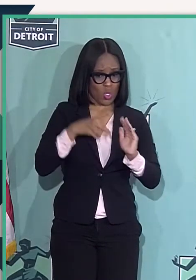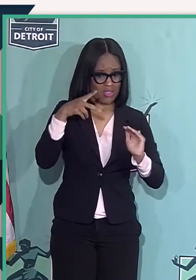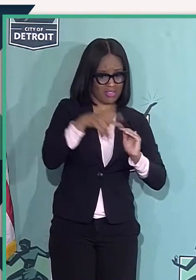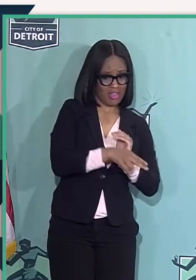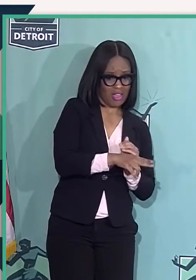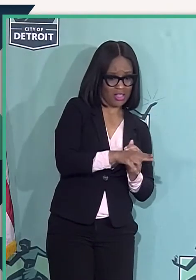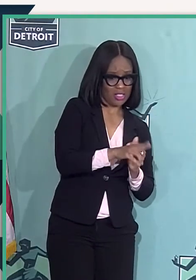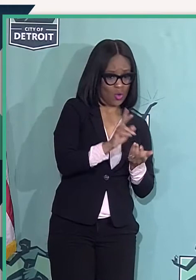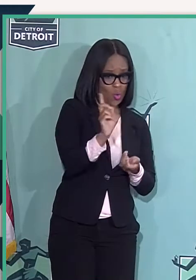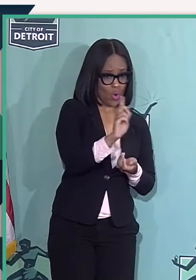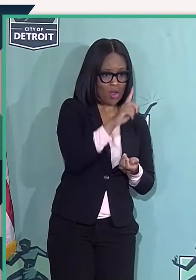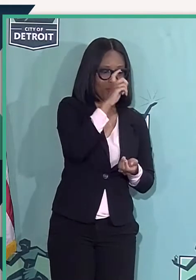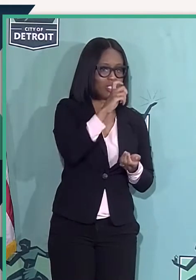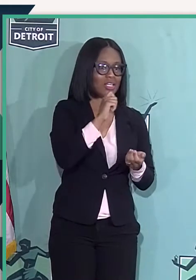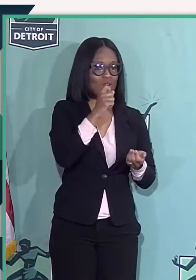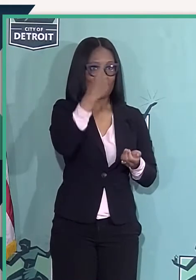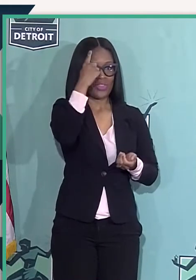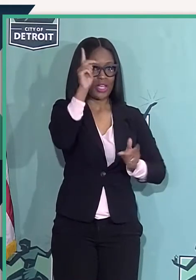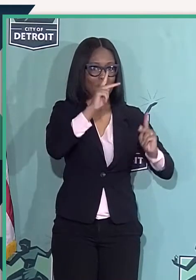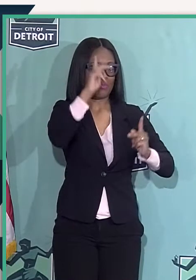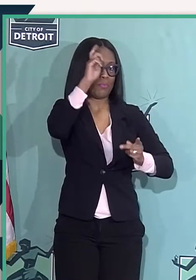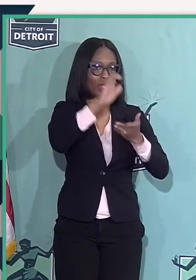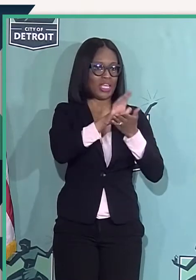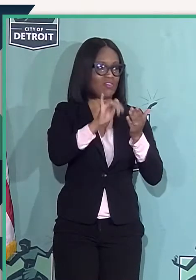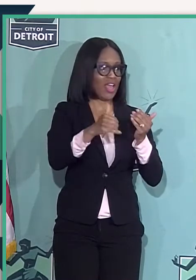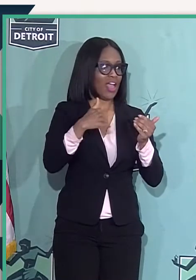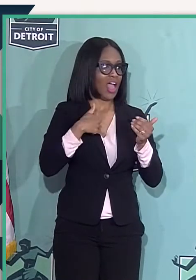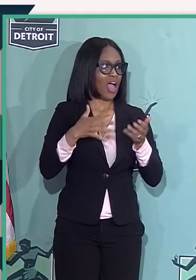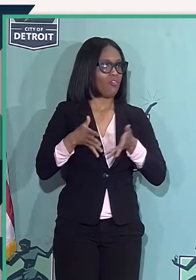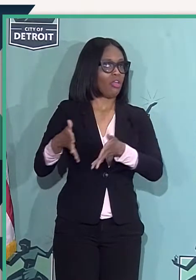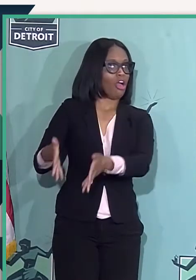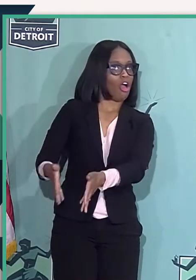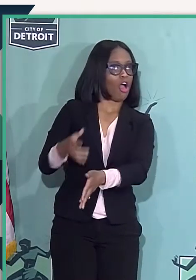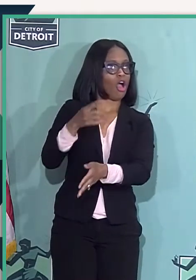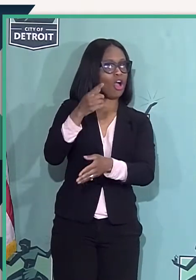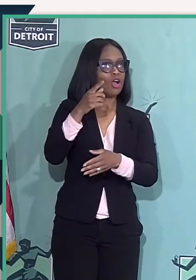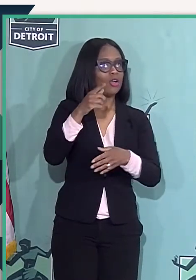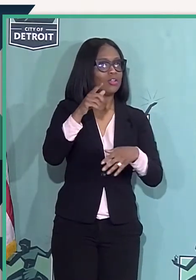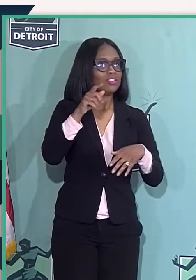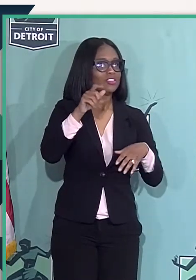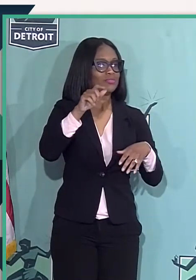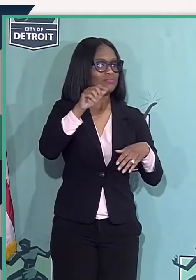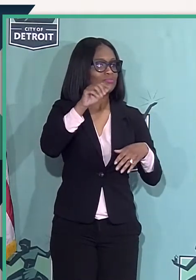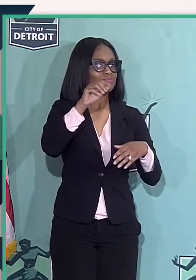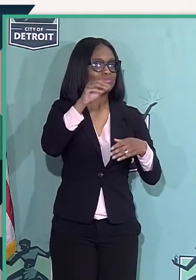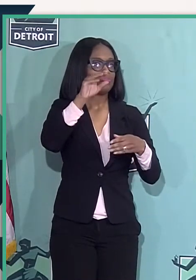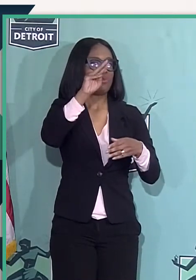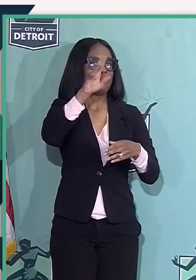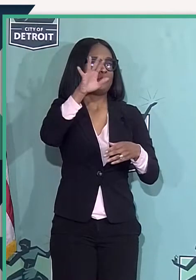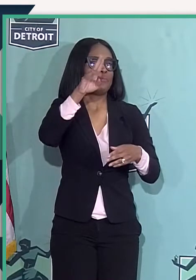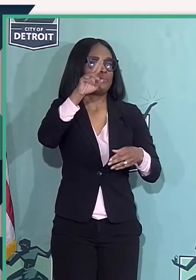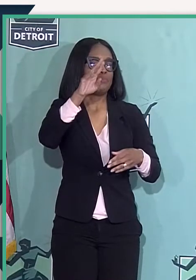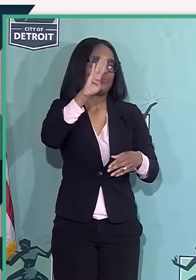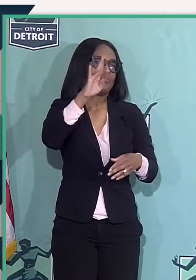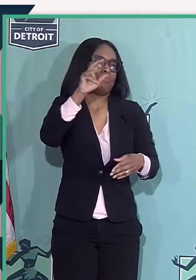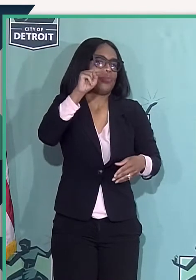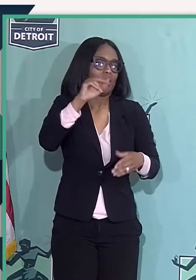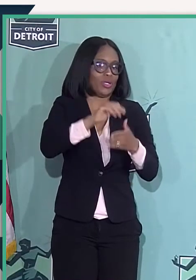Because certainly I don't think anybody believed there's an extra $250 million in the budget that you could cut without anybody noticing